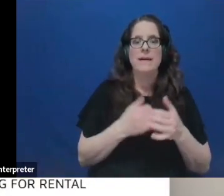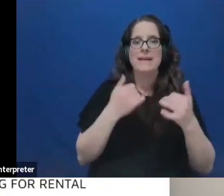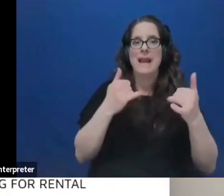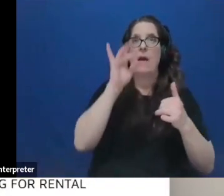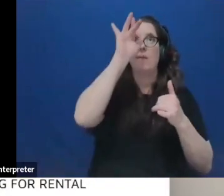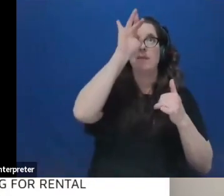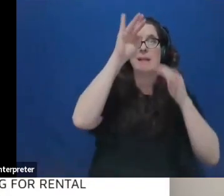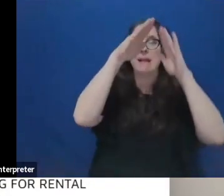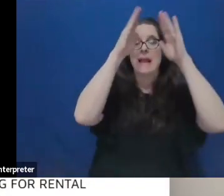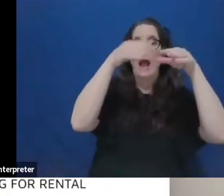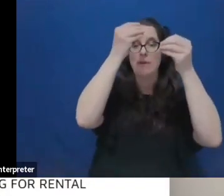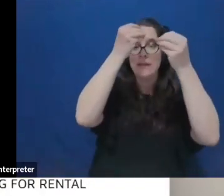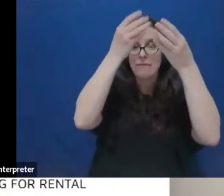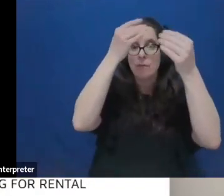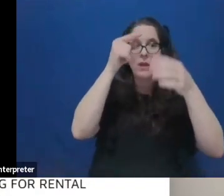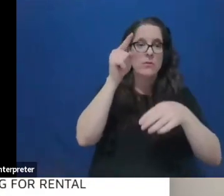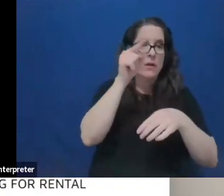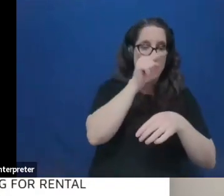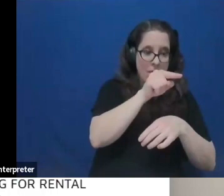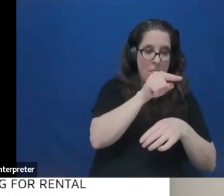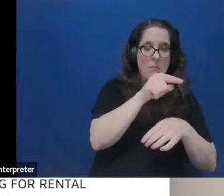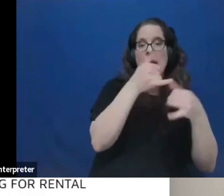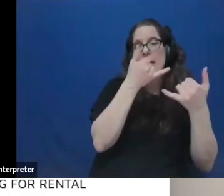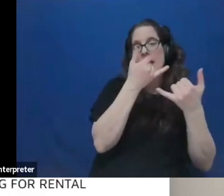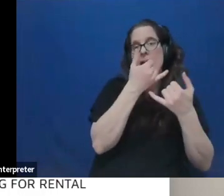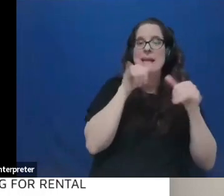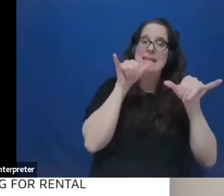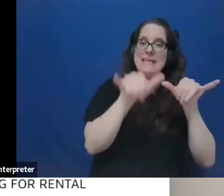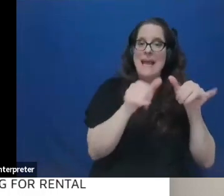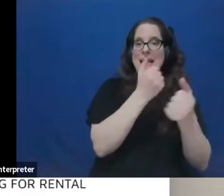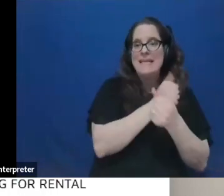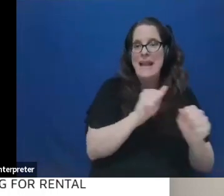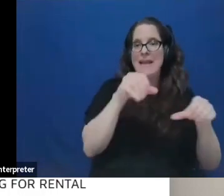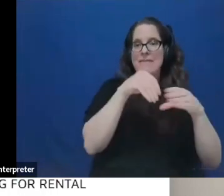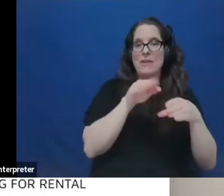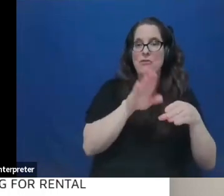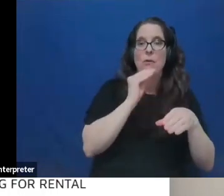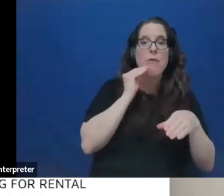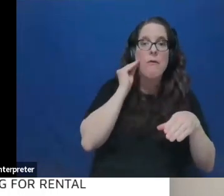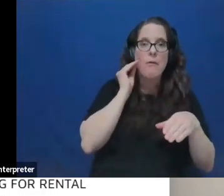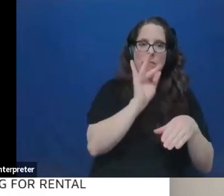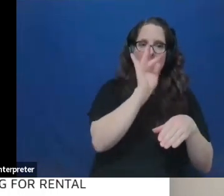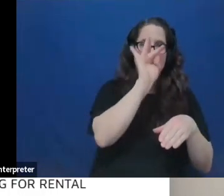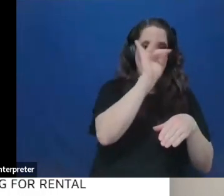I don't know. Staying safe in your home. This is a good one. You click on this.